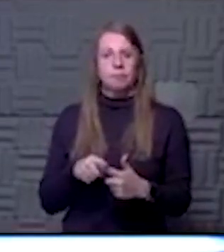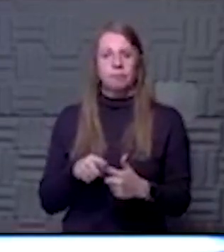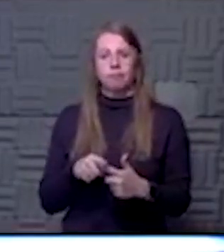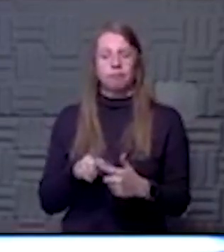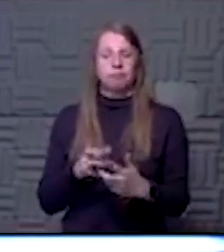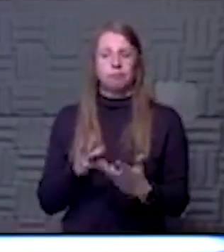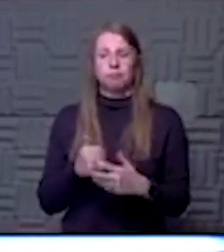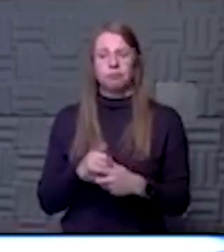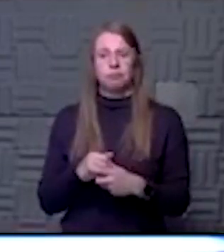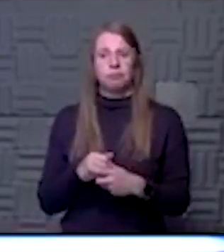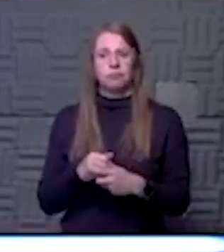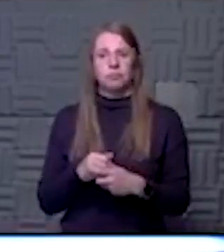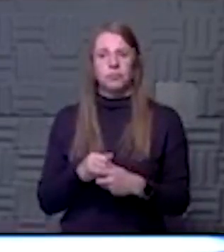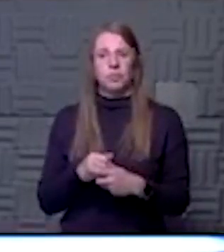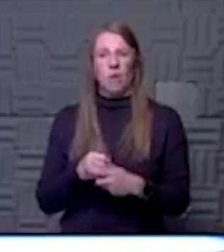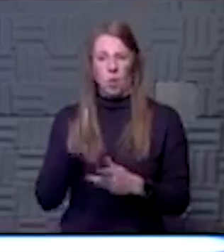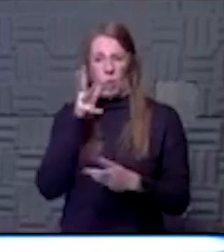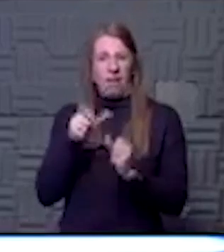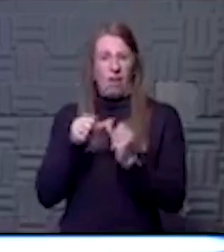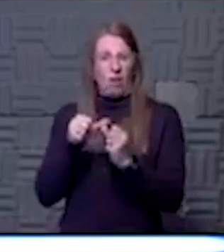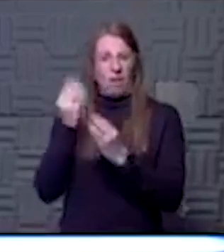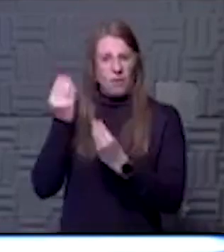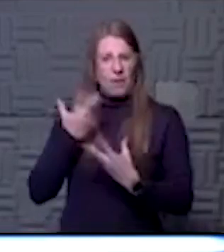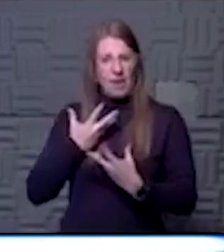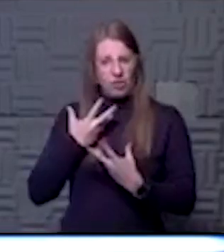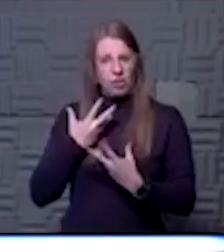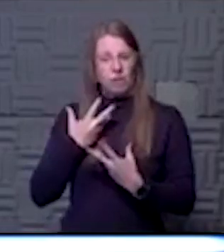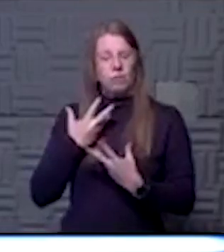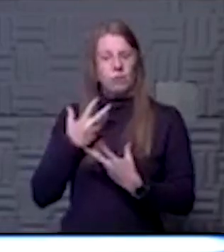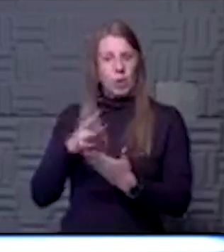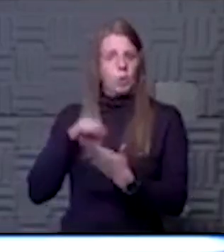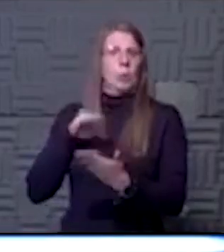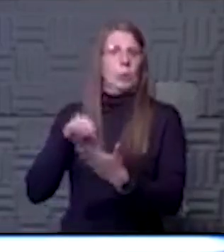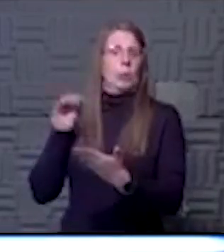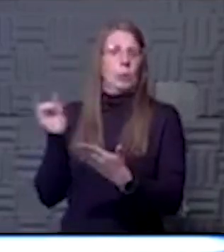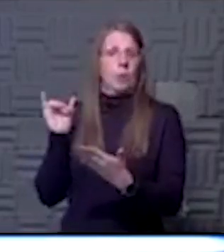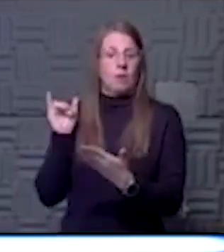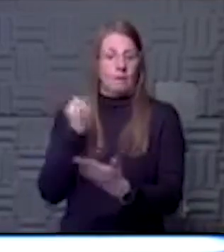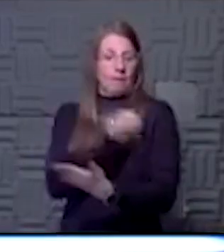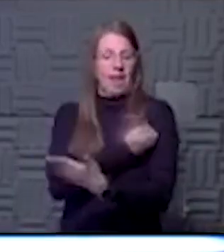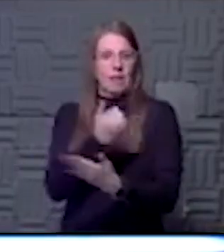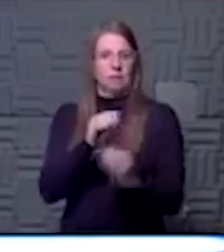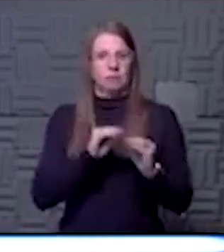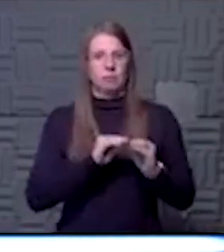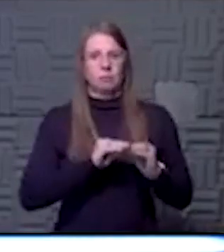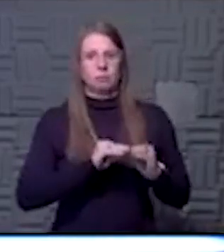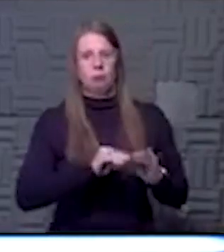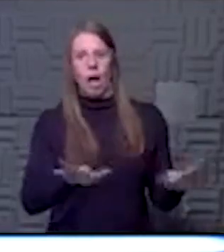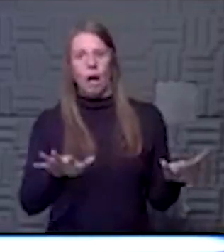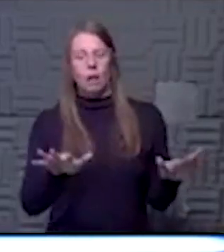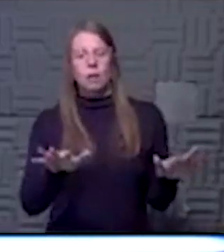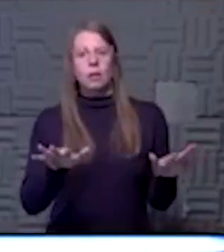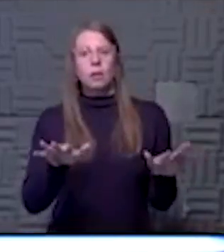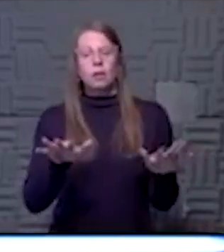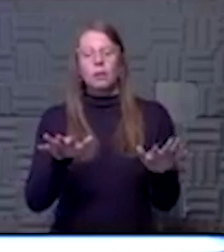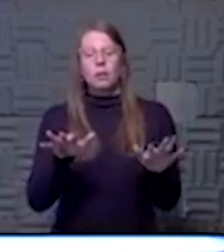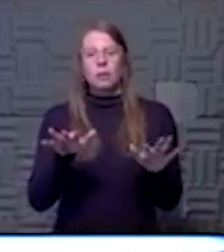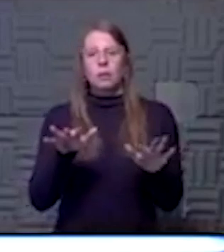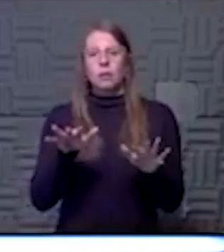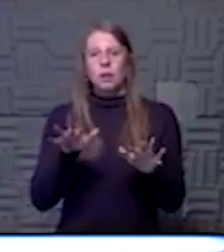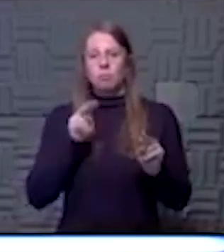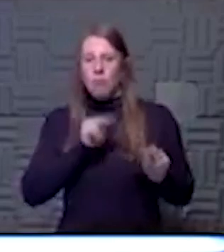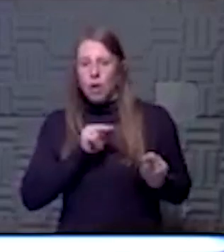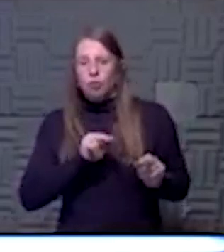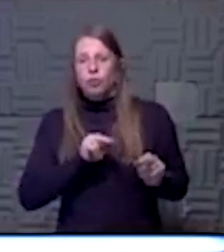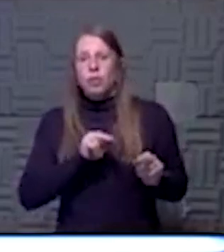looking at, there will be ongoing information immediately as well, too. As soon as the vaccine hits the market, there's post-market monitoring that